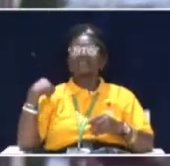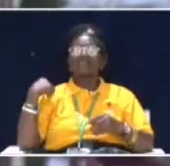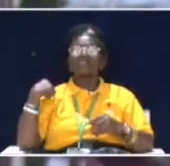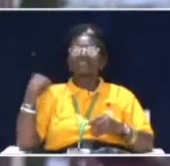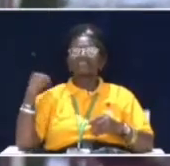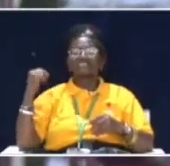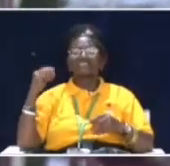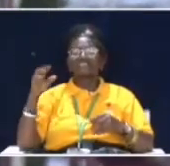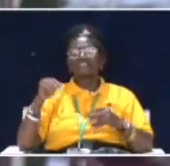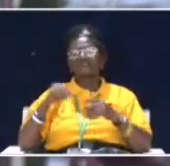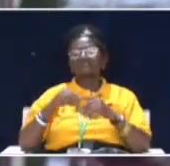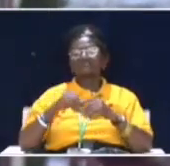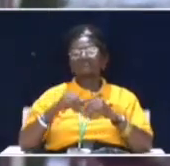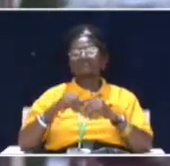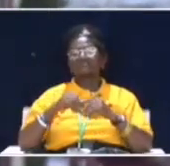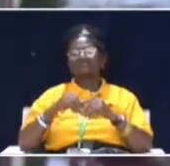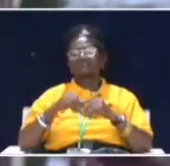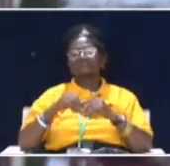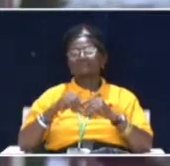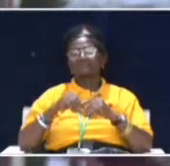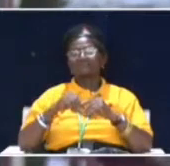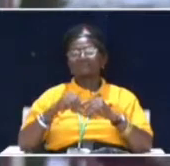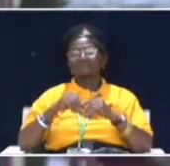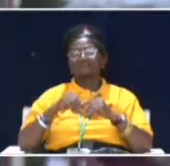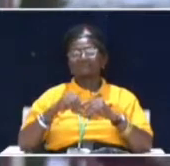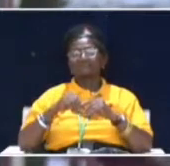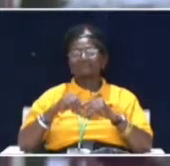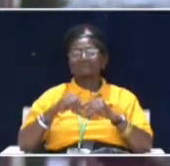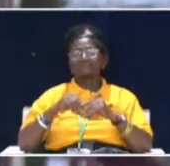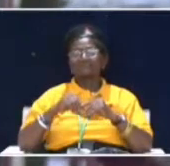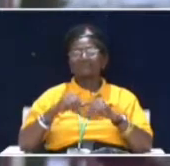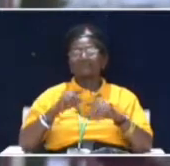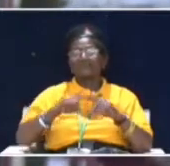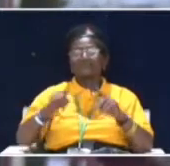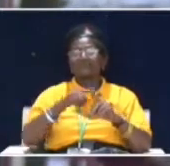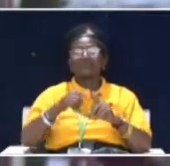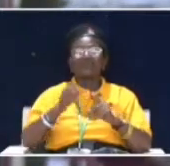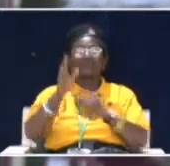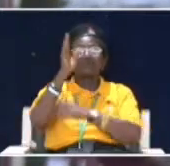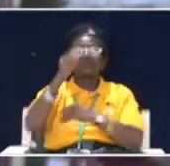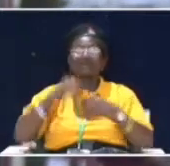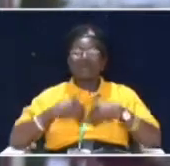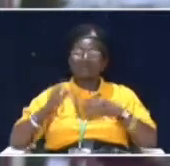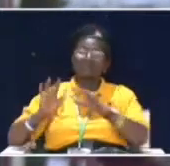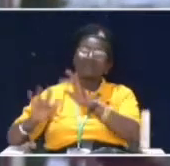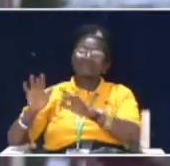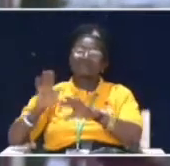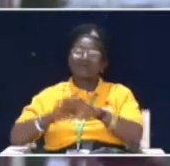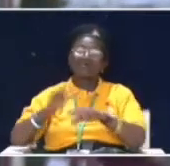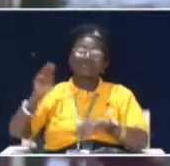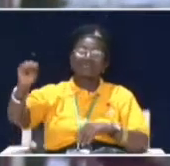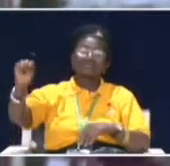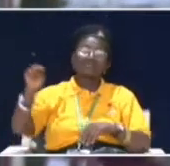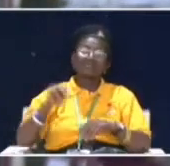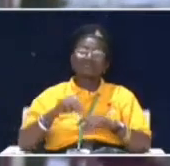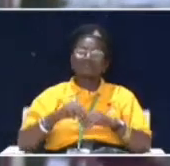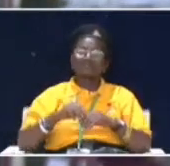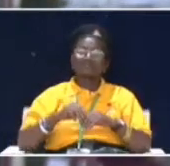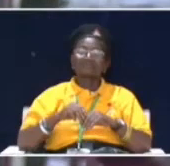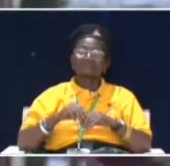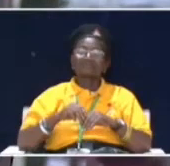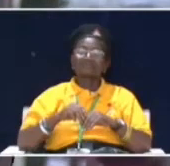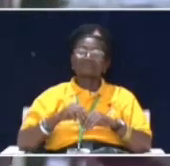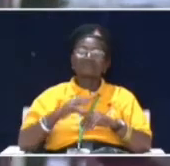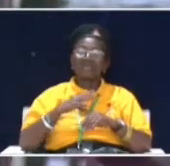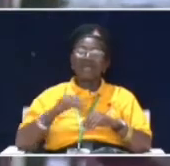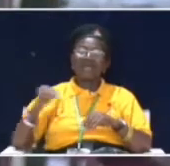ni ara re fun ara e lo lo be. But when God had mercy on him, sugbon nigba ti Olorun wa saanu fun,